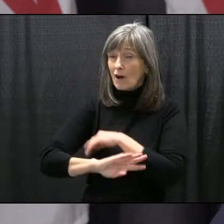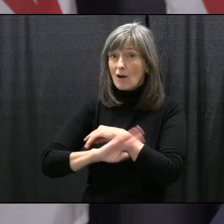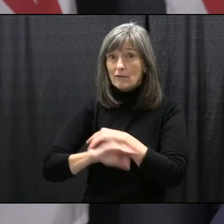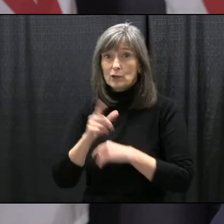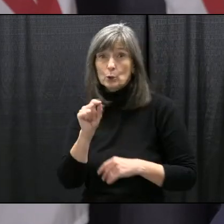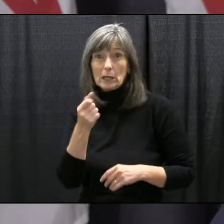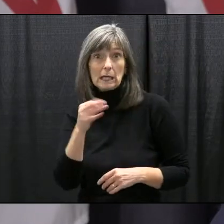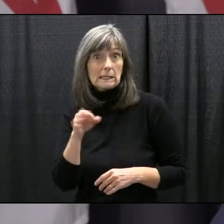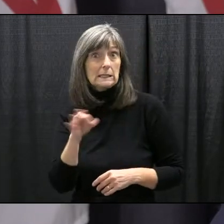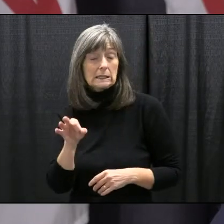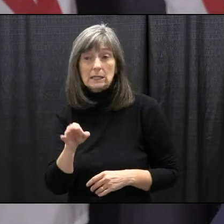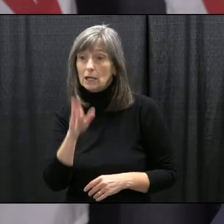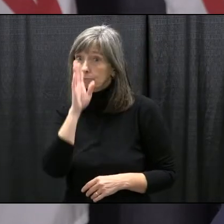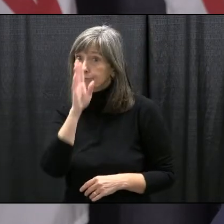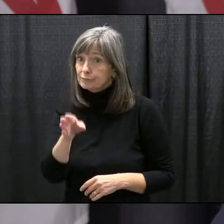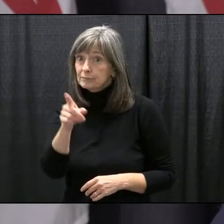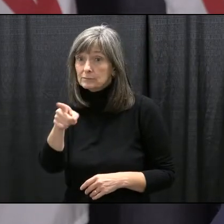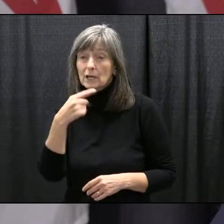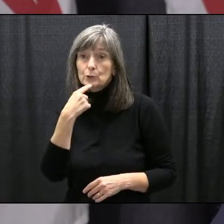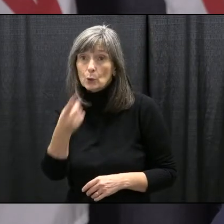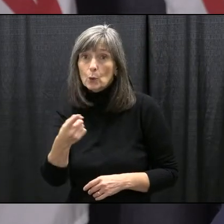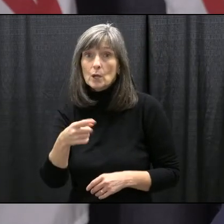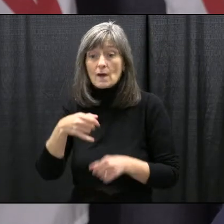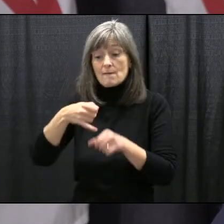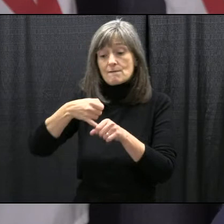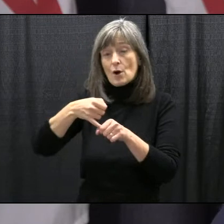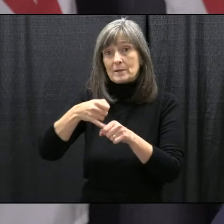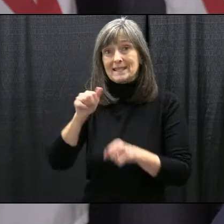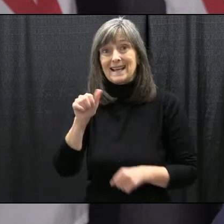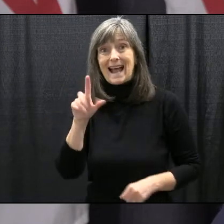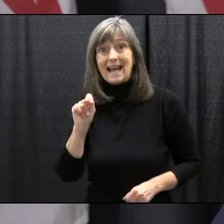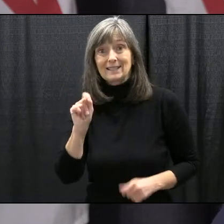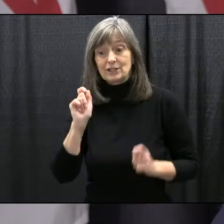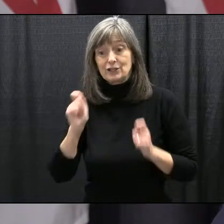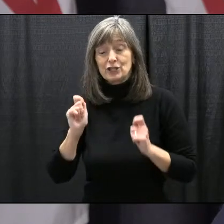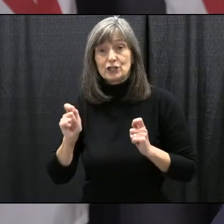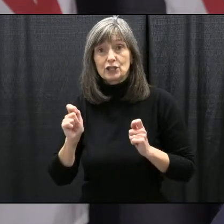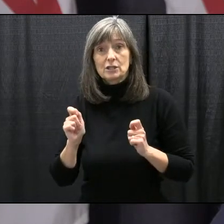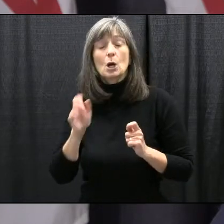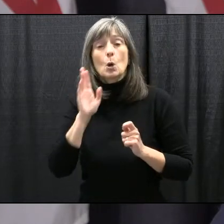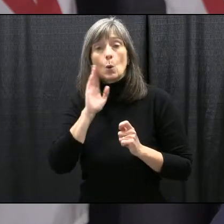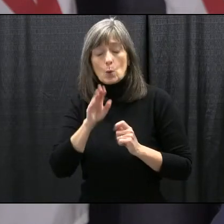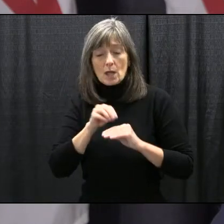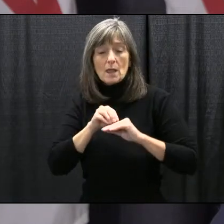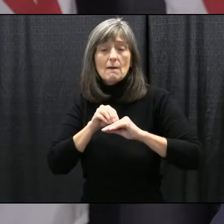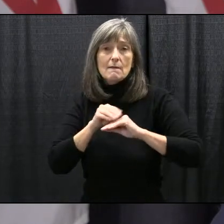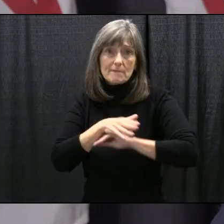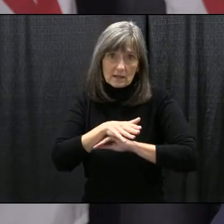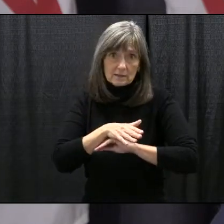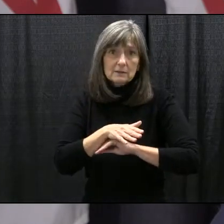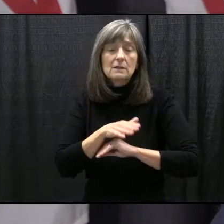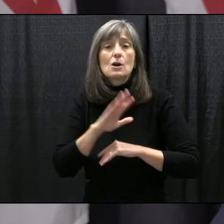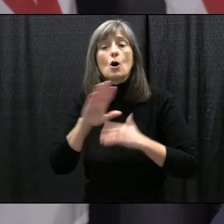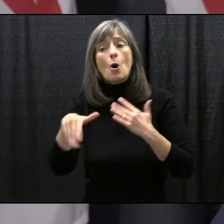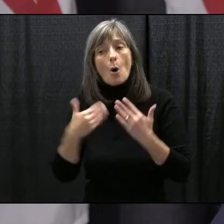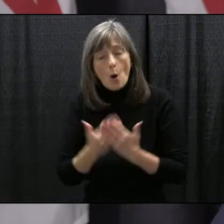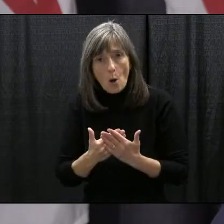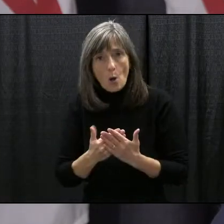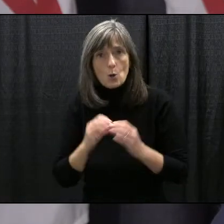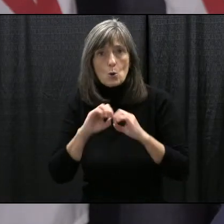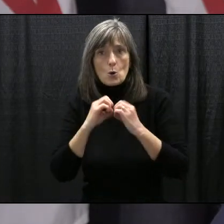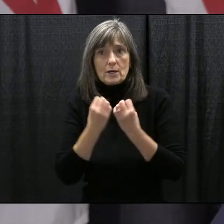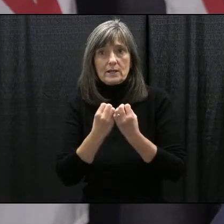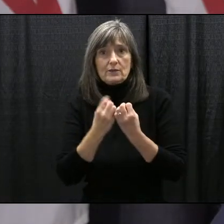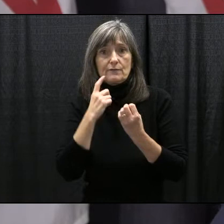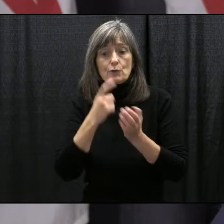2019, that the Pharmacy Act changes would have ramifications for all organizations that